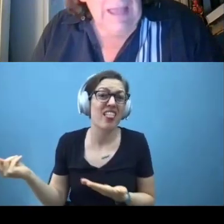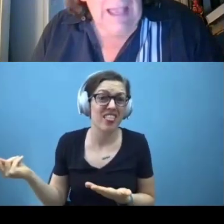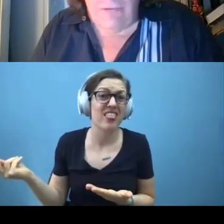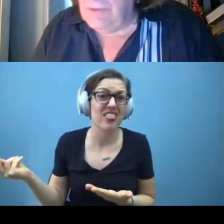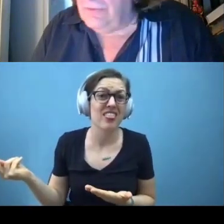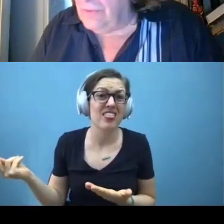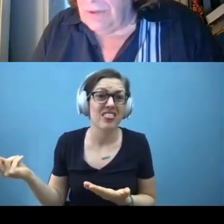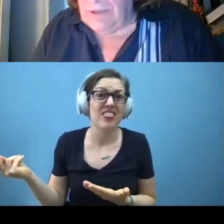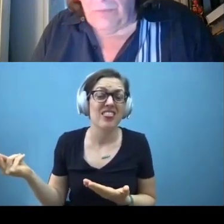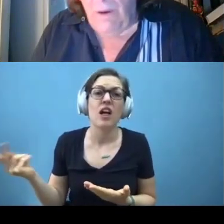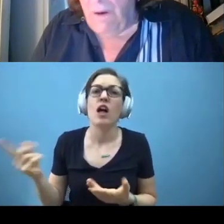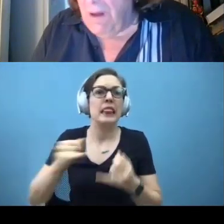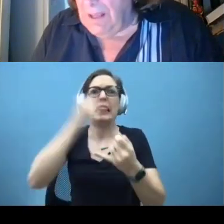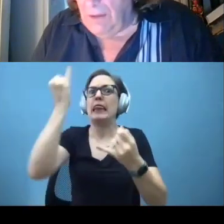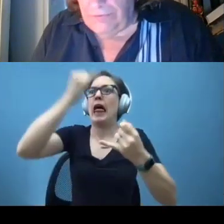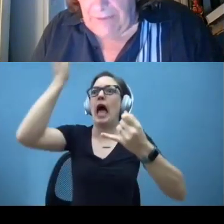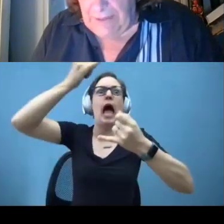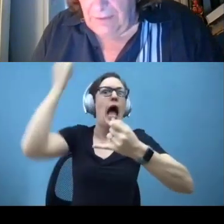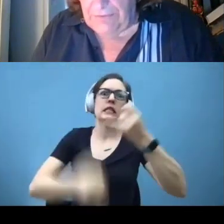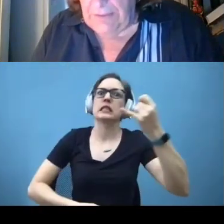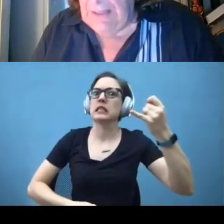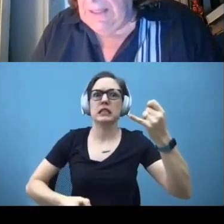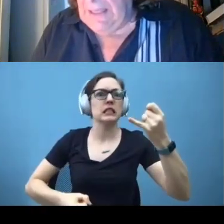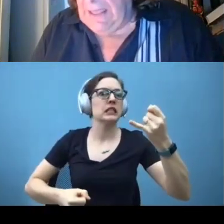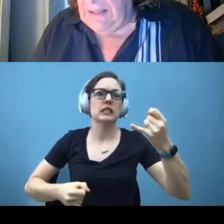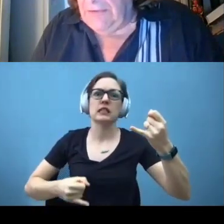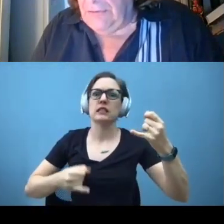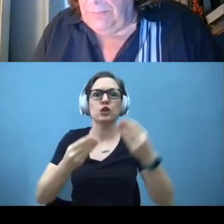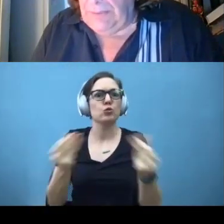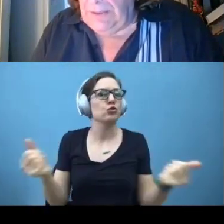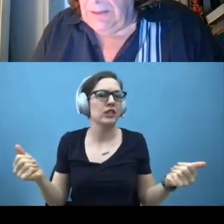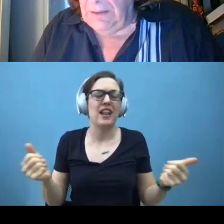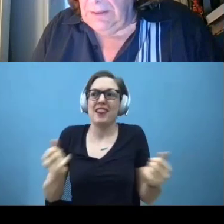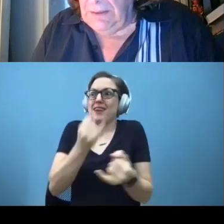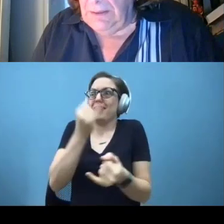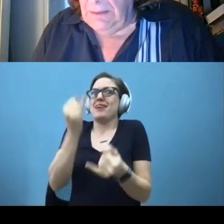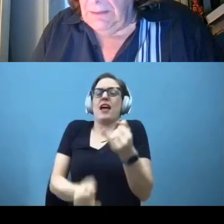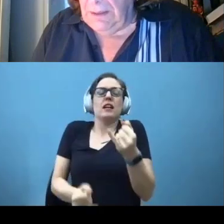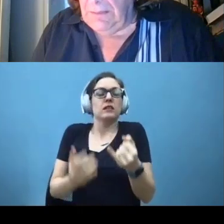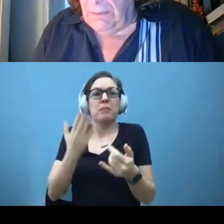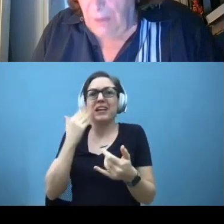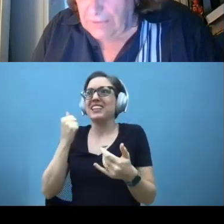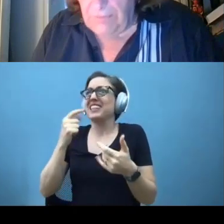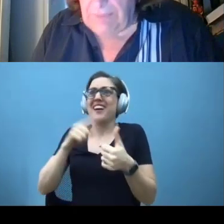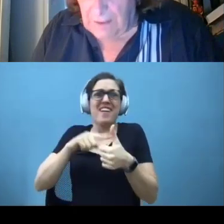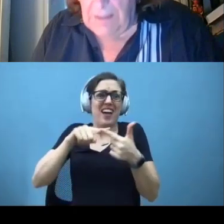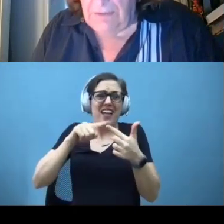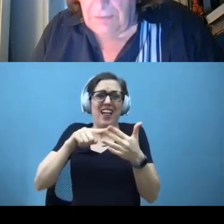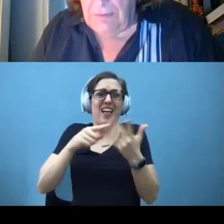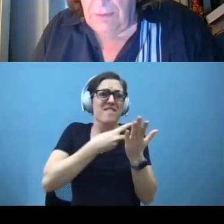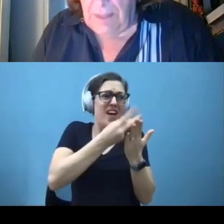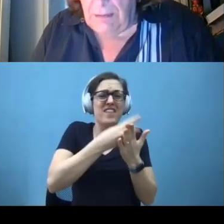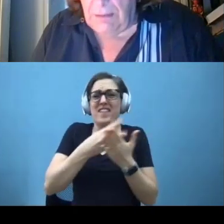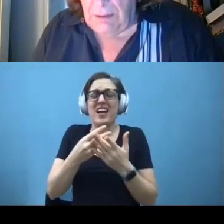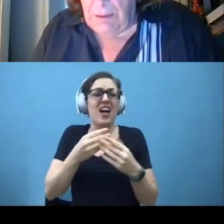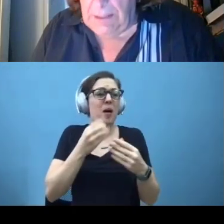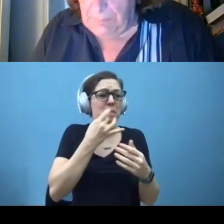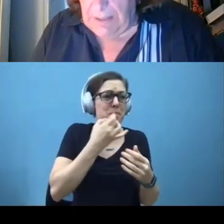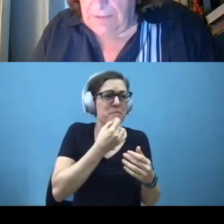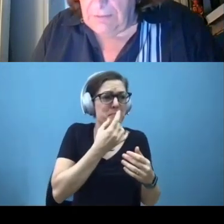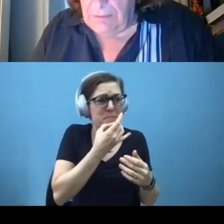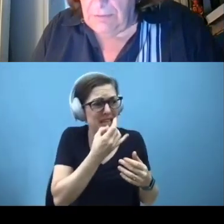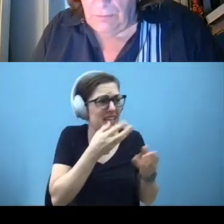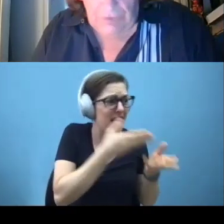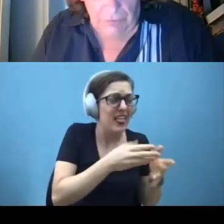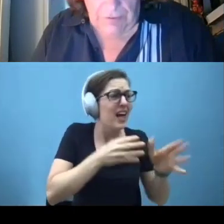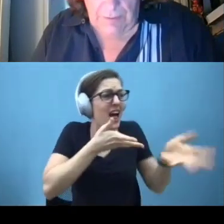is a last resort. It's when all else fails, and it should be. There are lots of techniques that are in